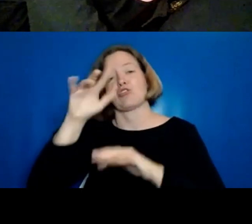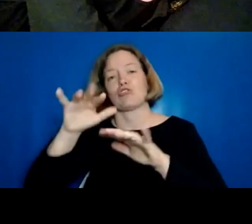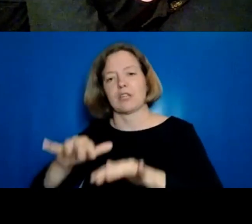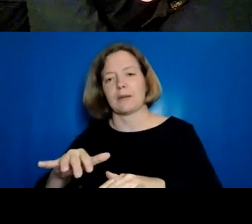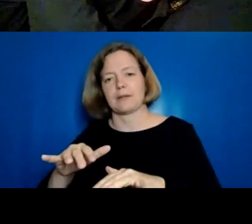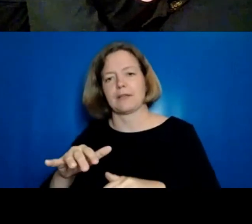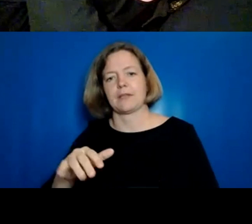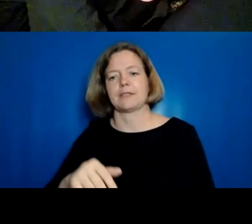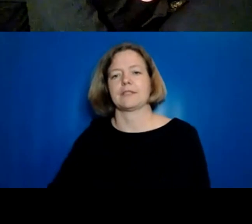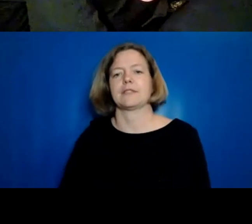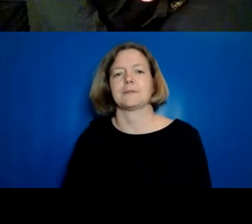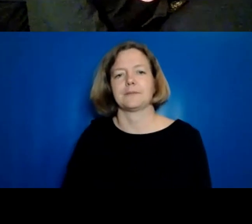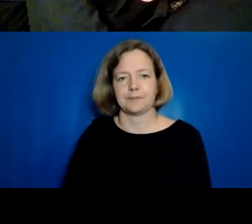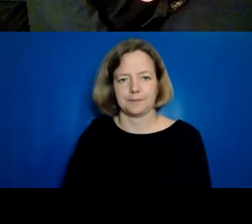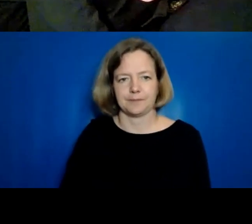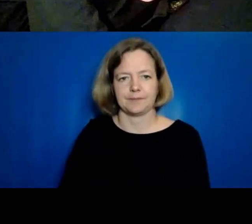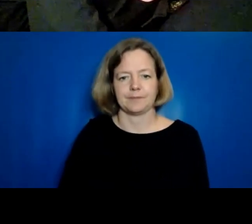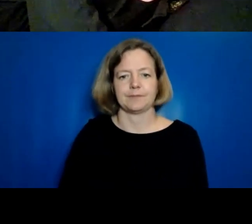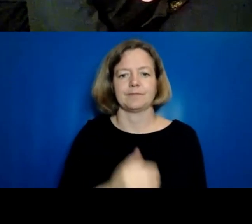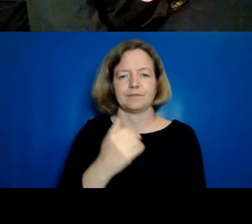learning disabilities.